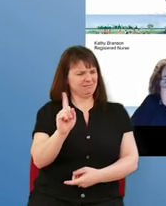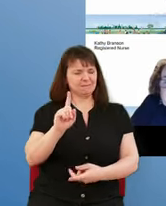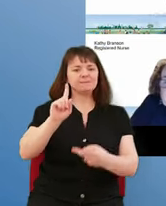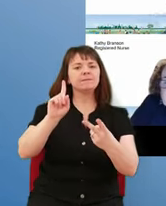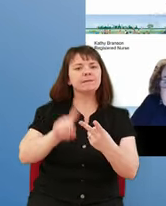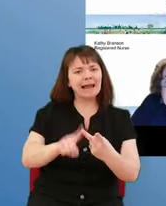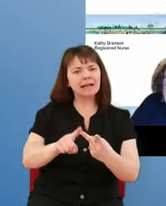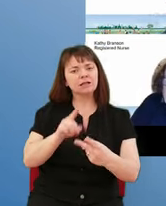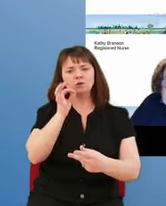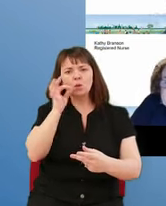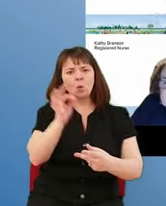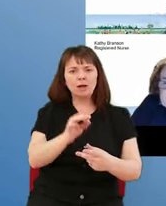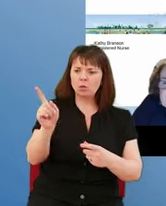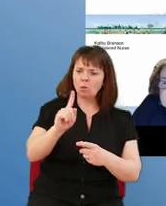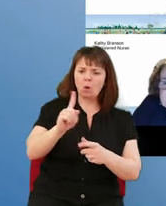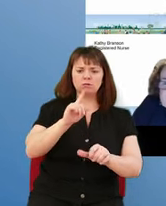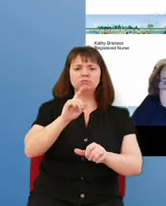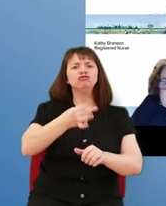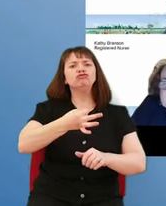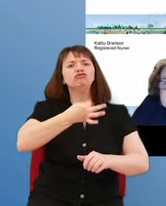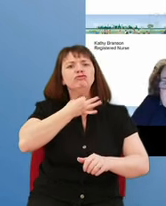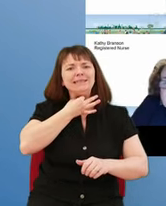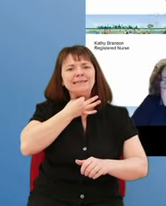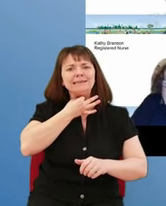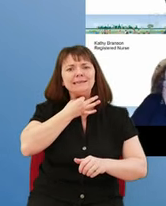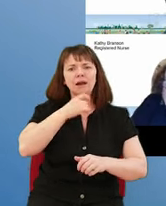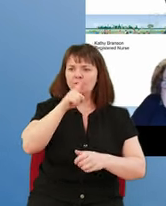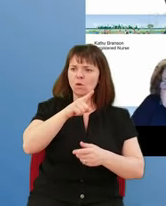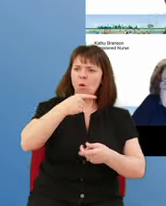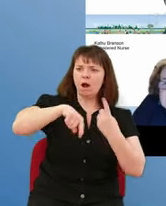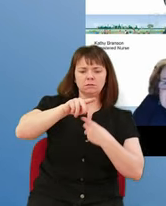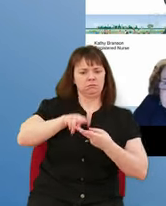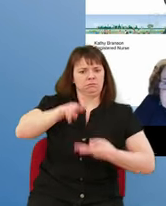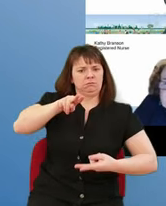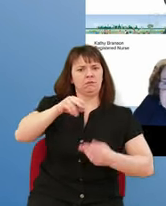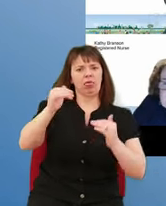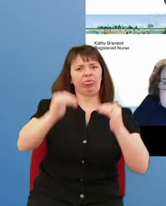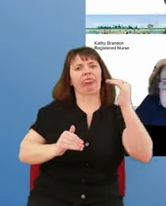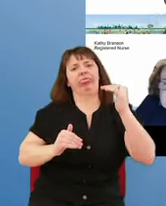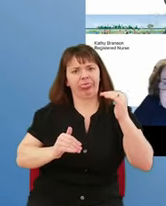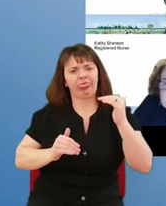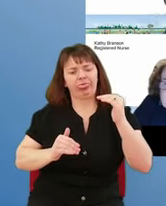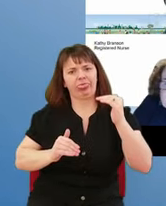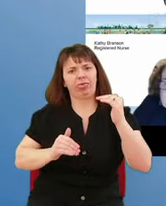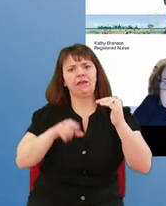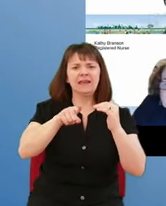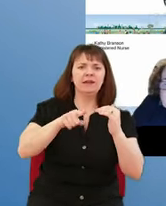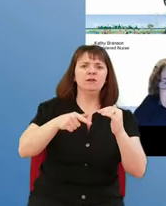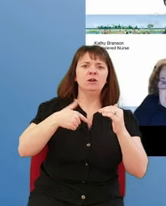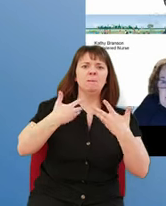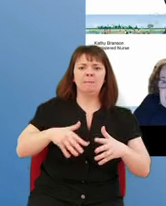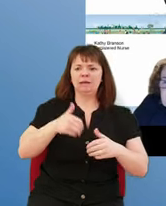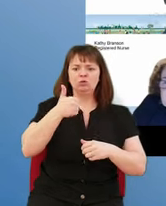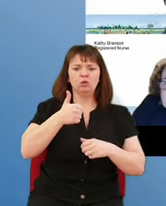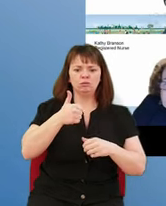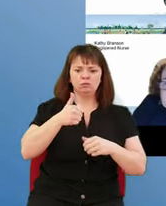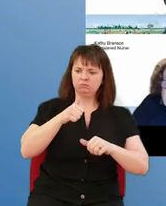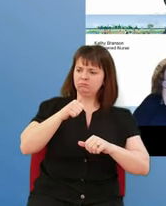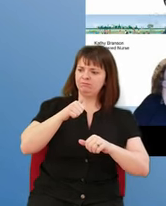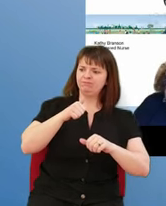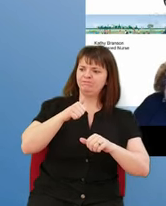thinking that if you have a fairly robust infrastructure in a practice, you can apply for a bidding process, which is fairly comprehensive, whereas if